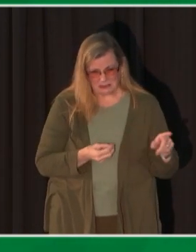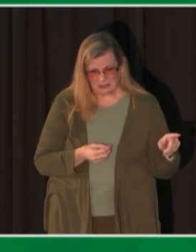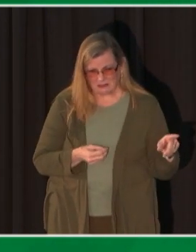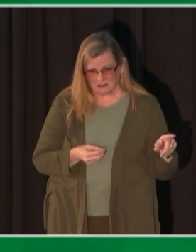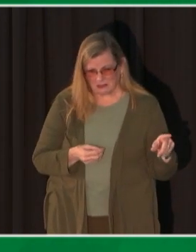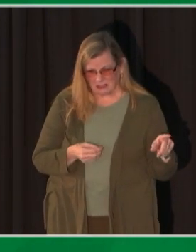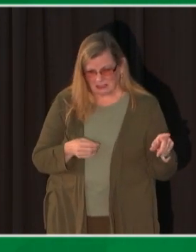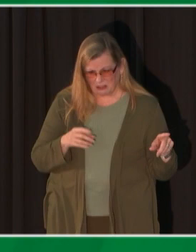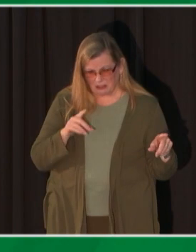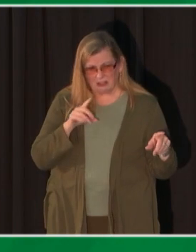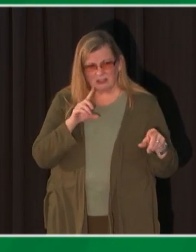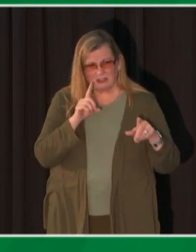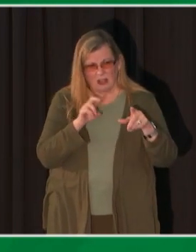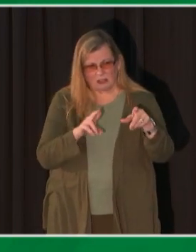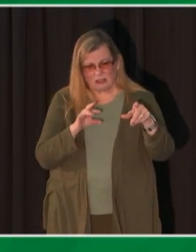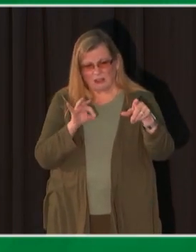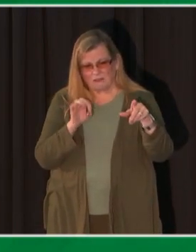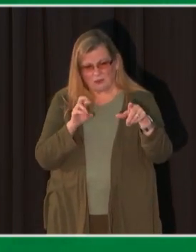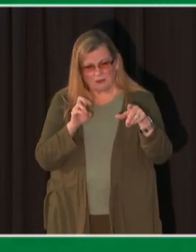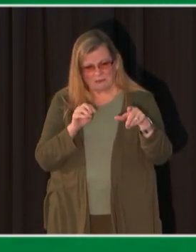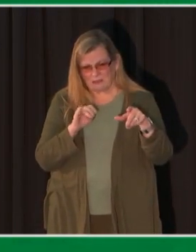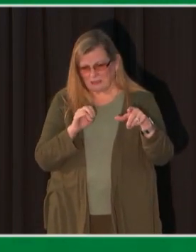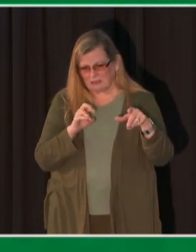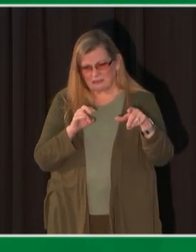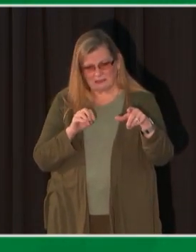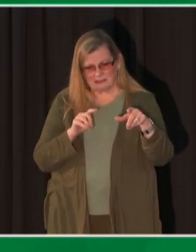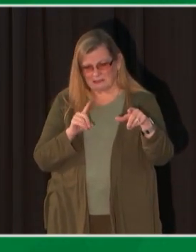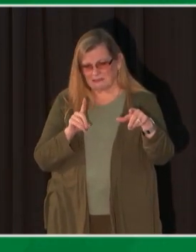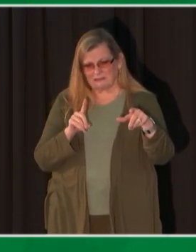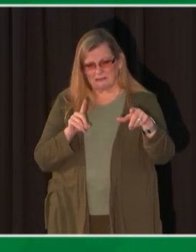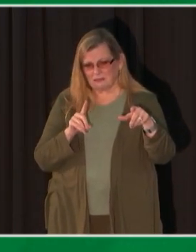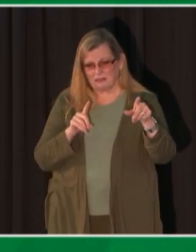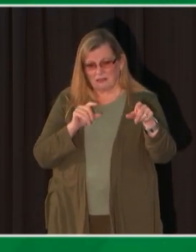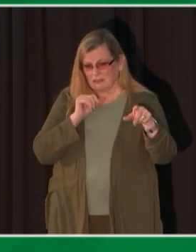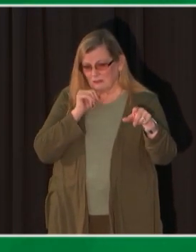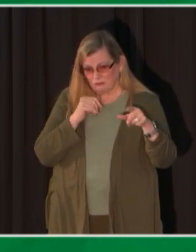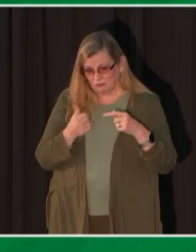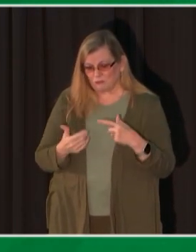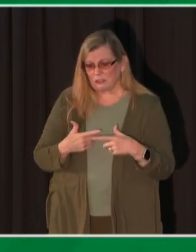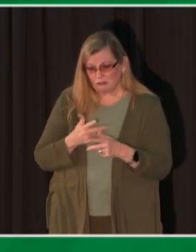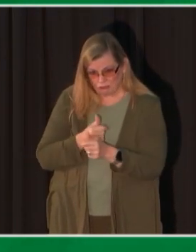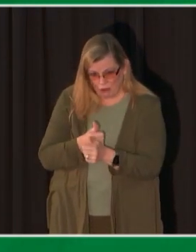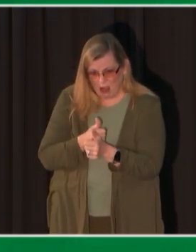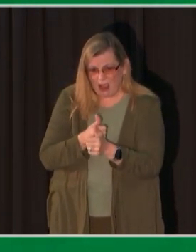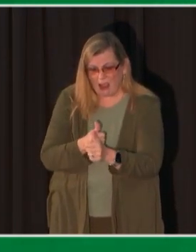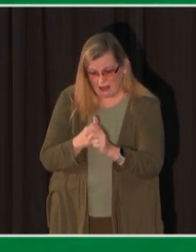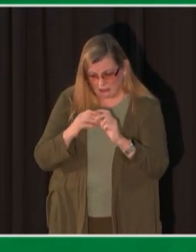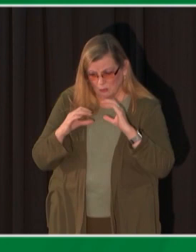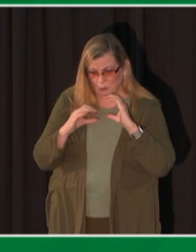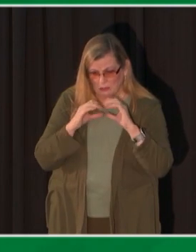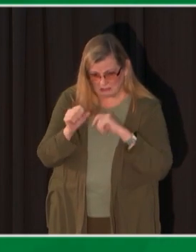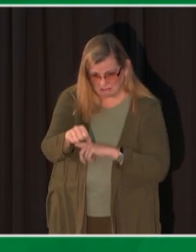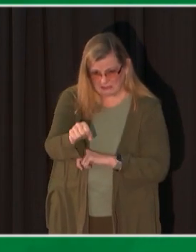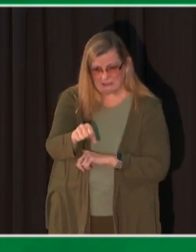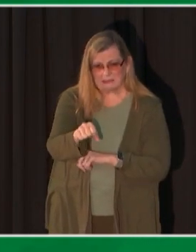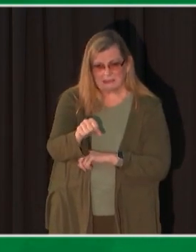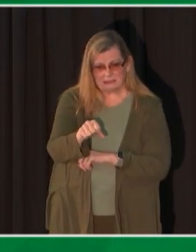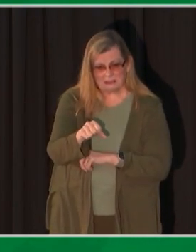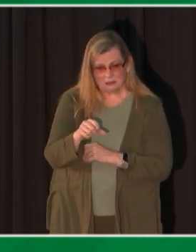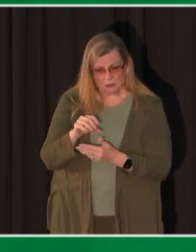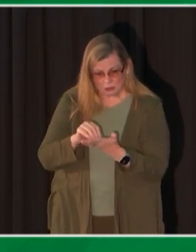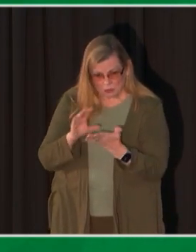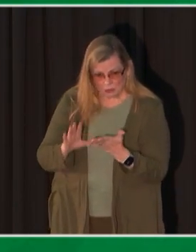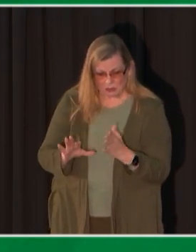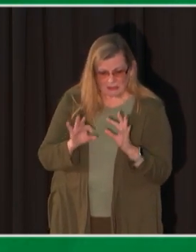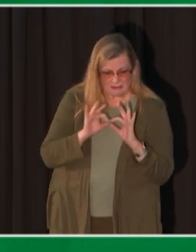specific number. It varies by school. We are tracking communication with students and their families. We have had a